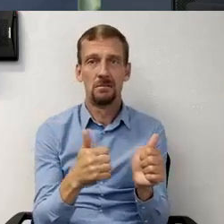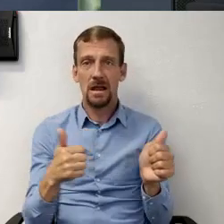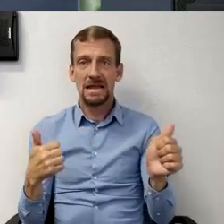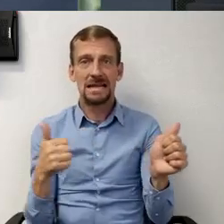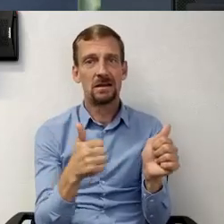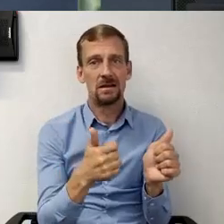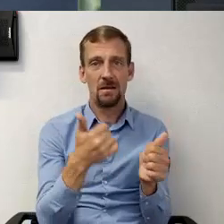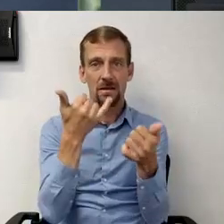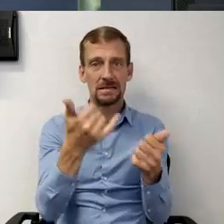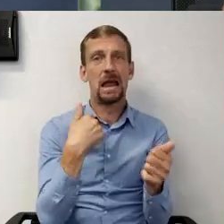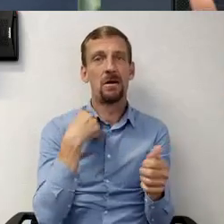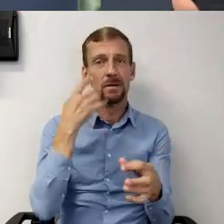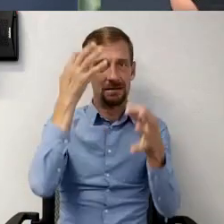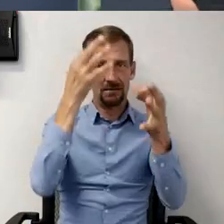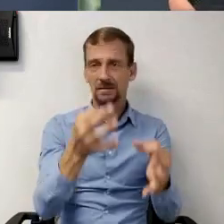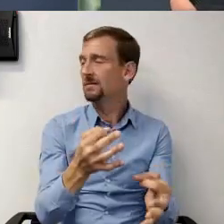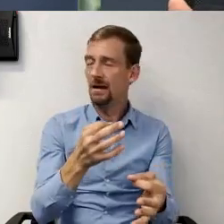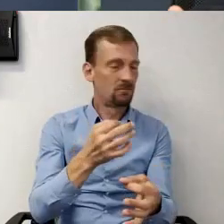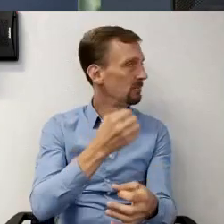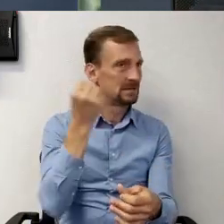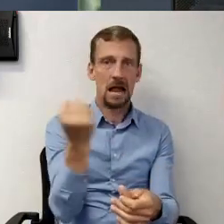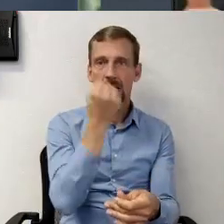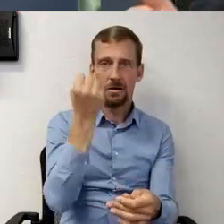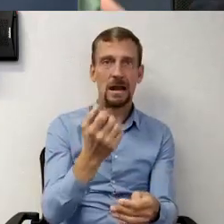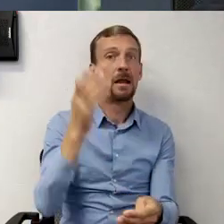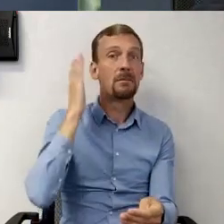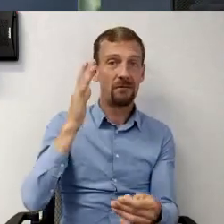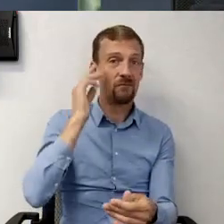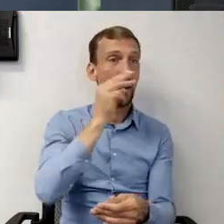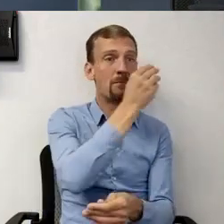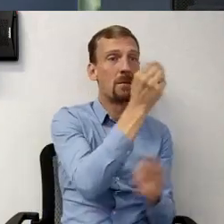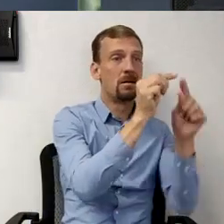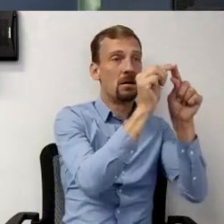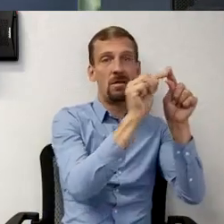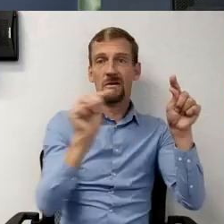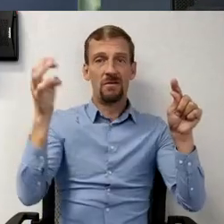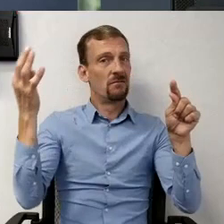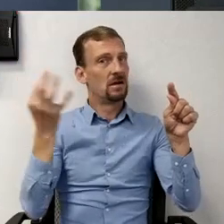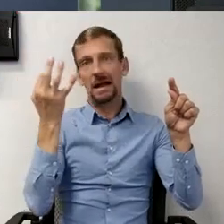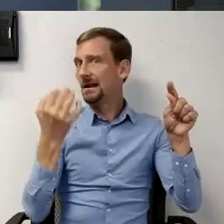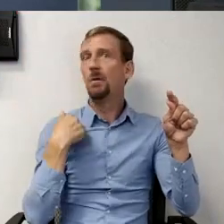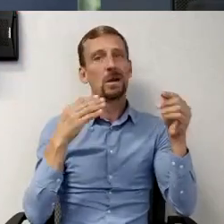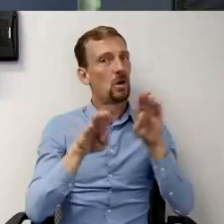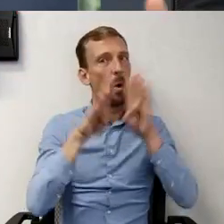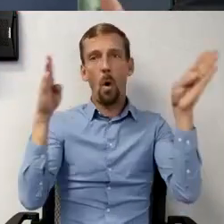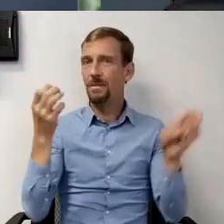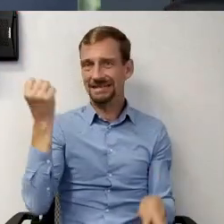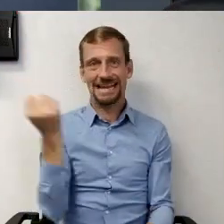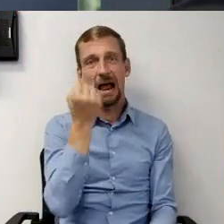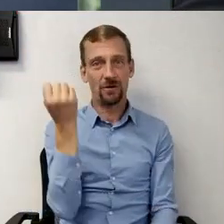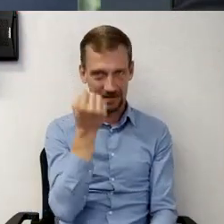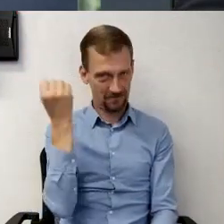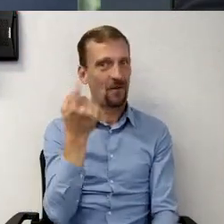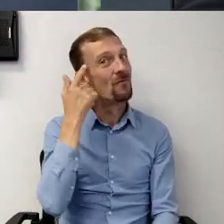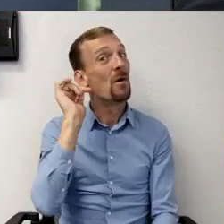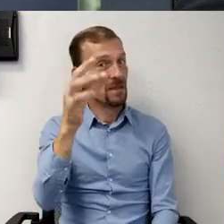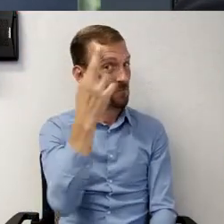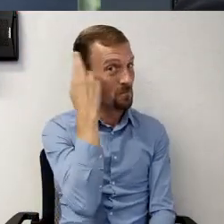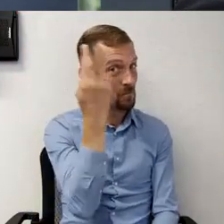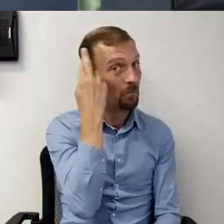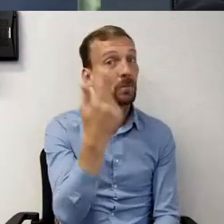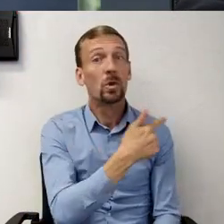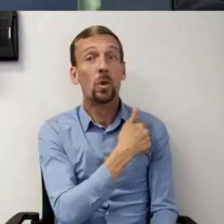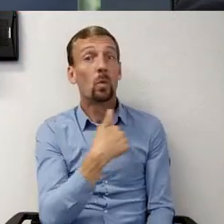to Saturdays as well. We were just doing Monday through Friday. We've reopened Saturdays for that reason. We also are looking